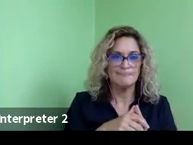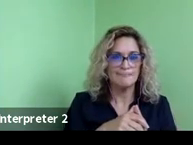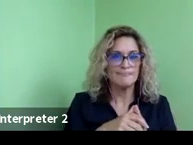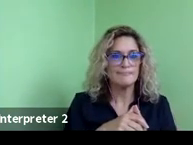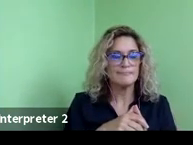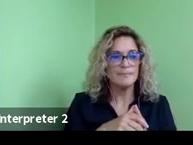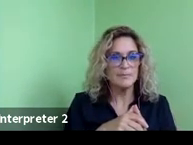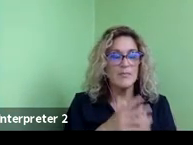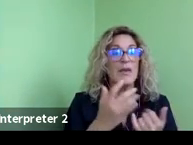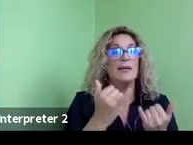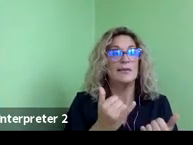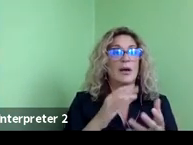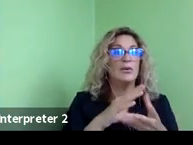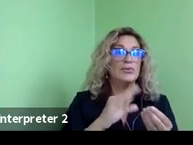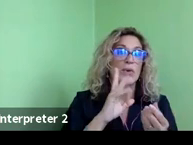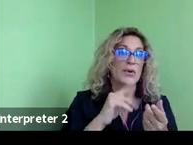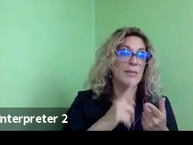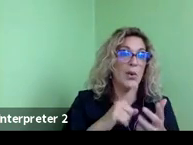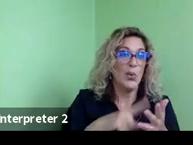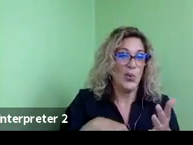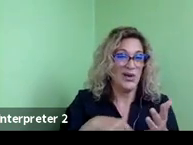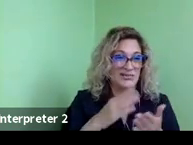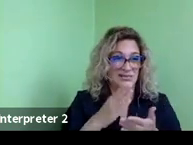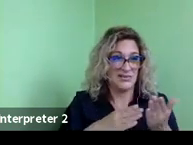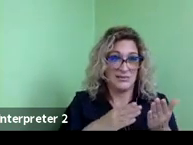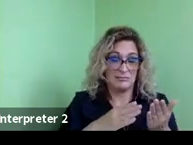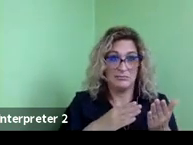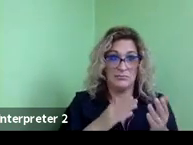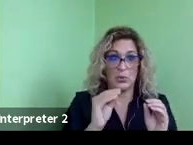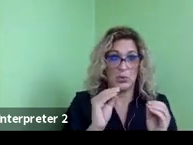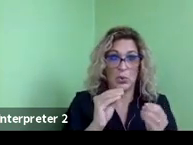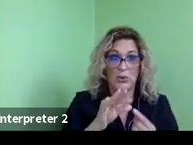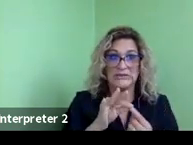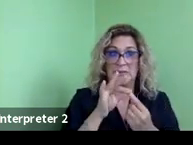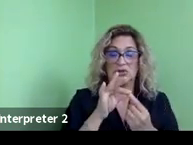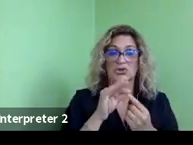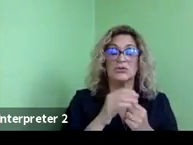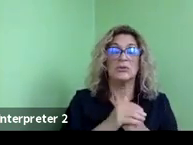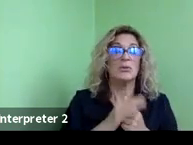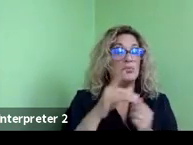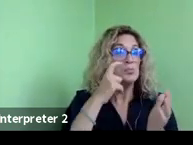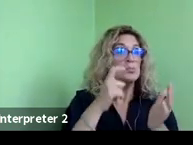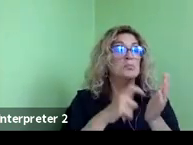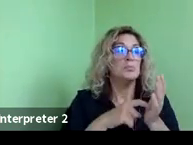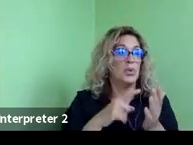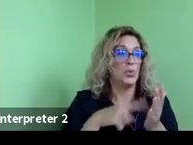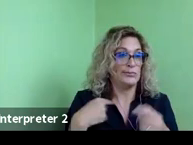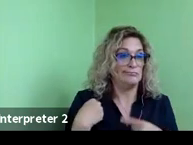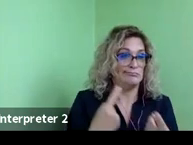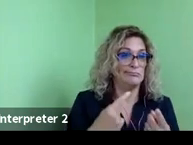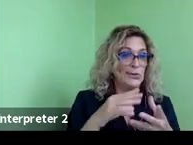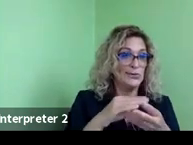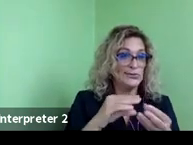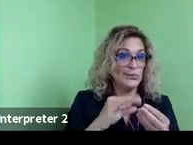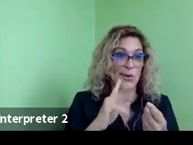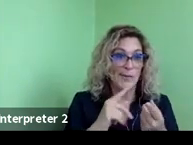So now we'll talk about what there aren't exceptions for. You'll notice that in everything we've talked about, we haven't mentioned